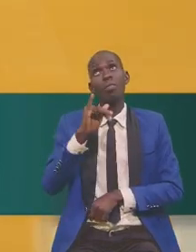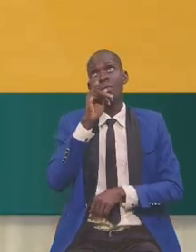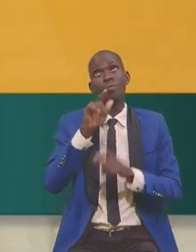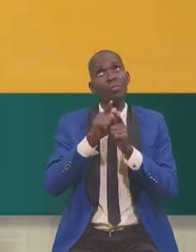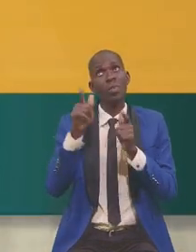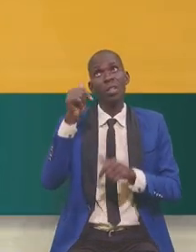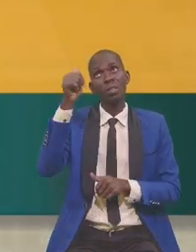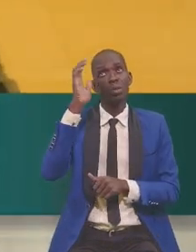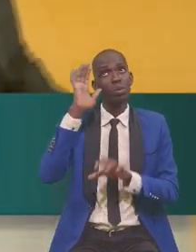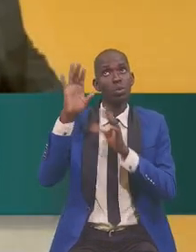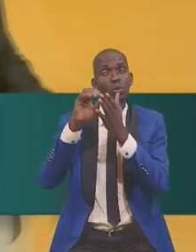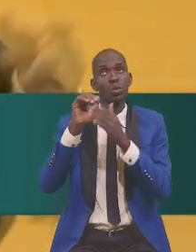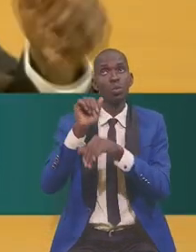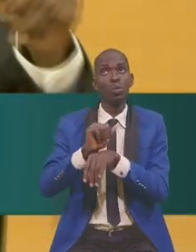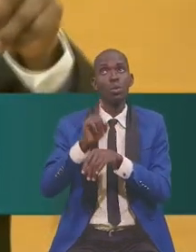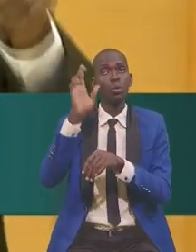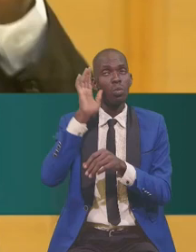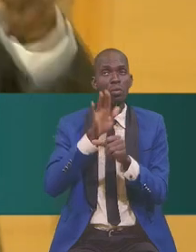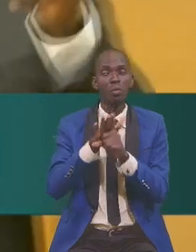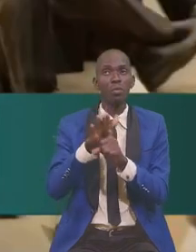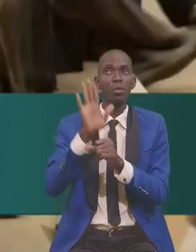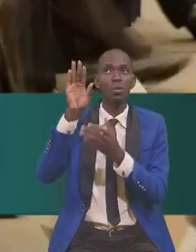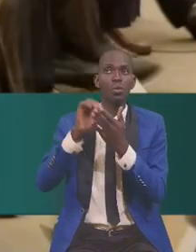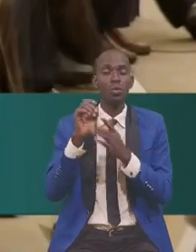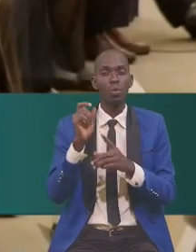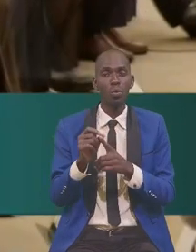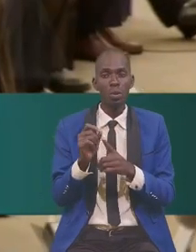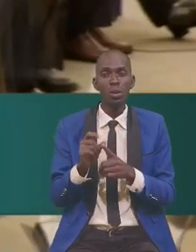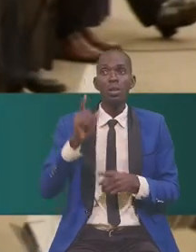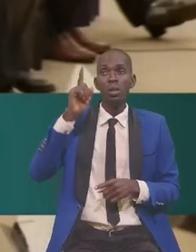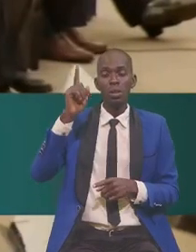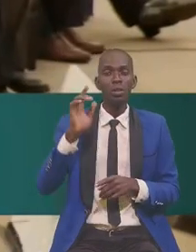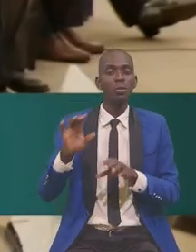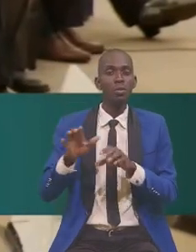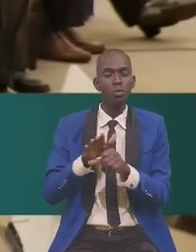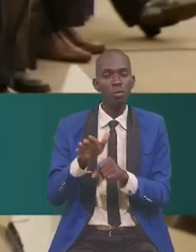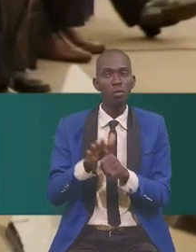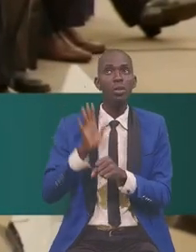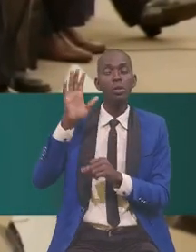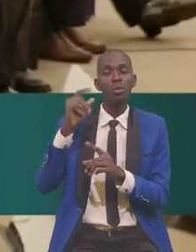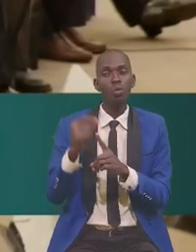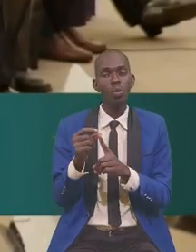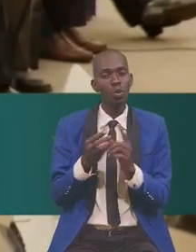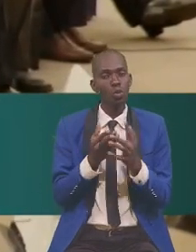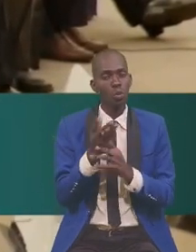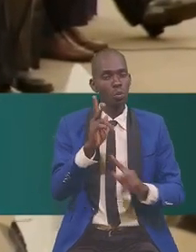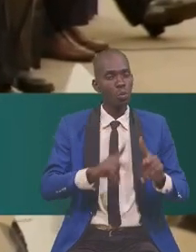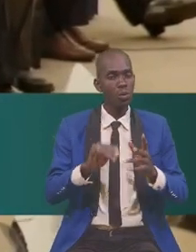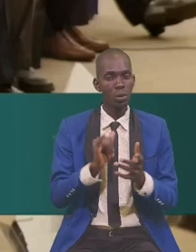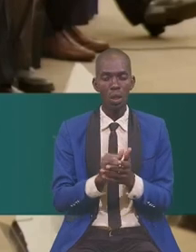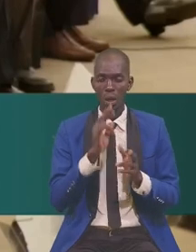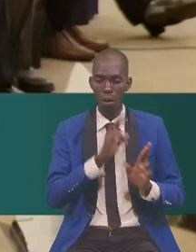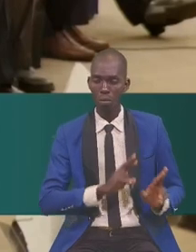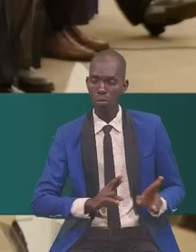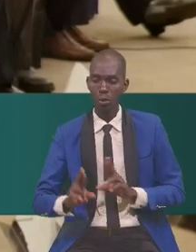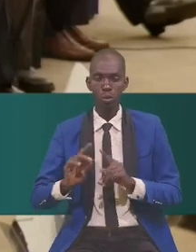it, and God will fulfill his word. He fulfills his word by the people who rise up and they say, God said this